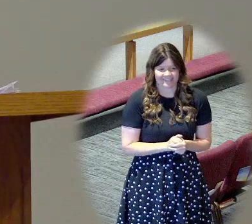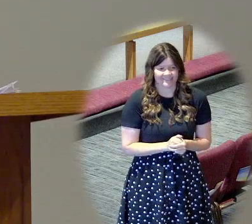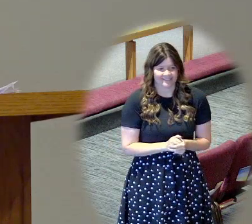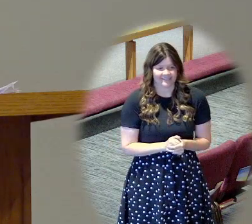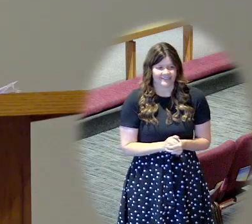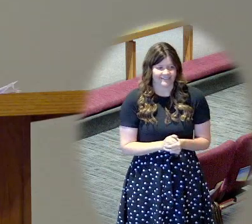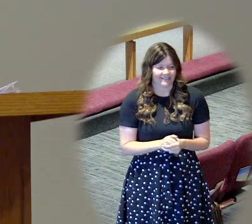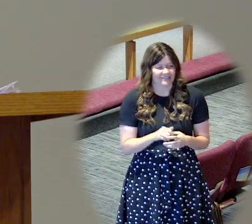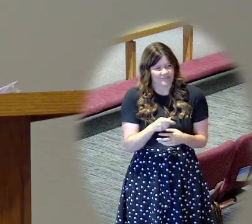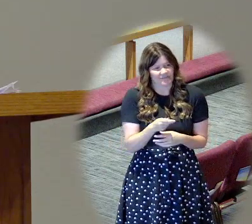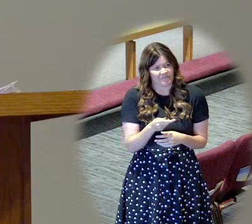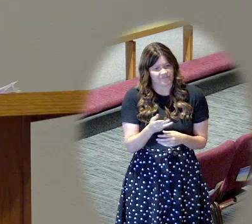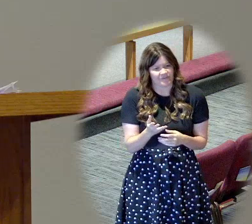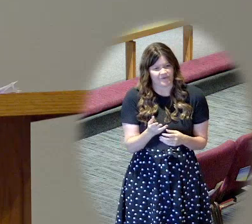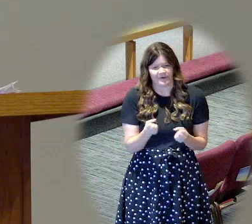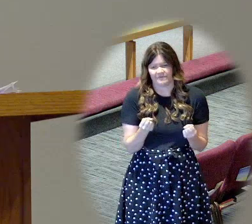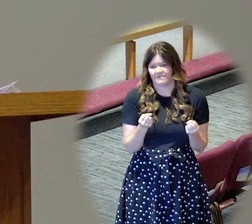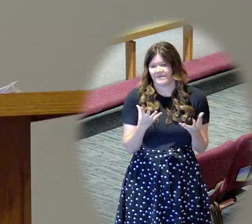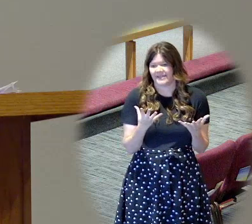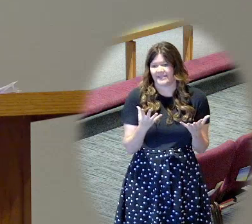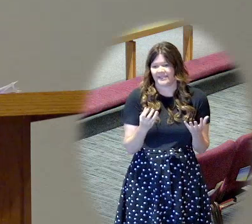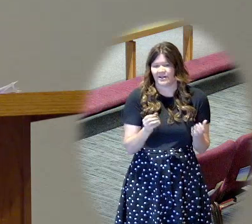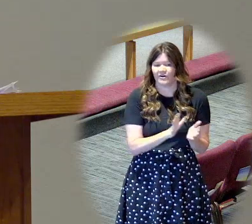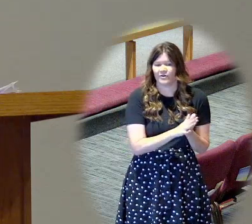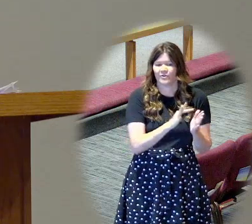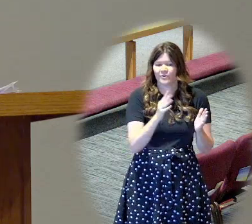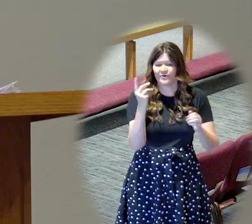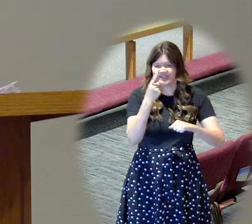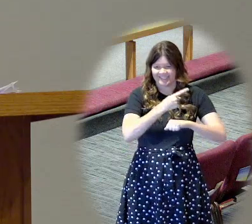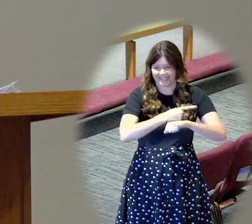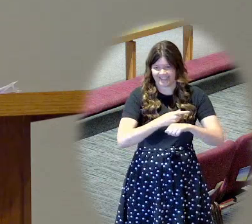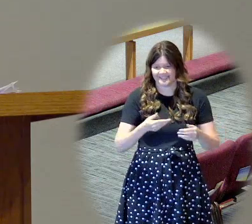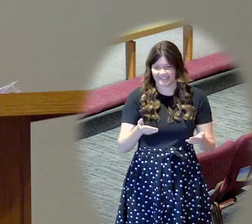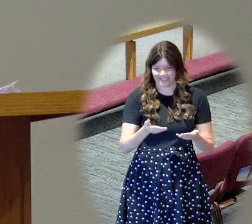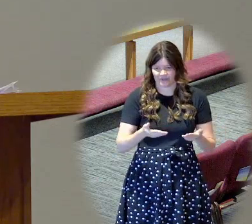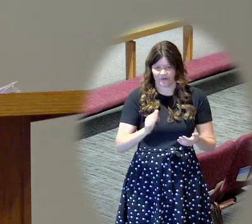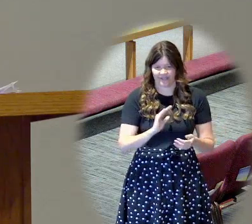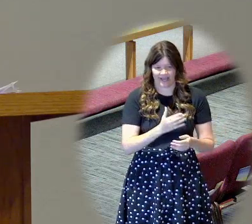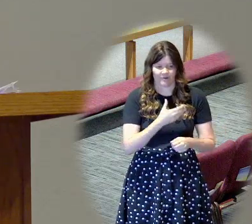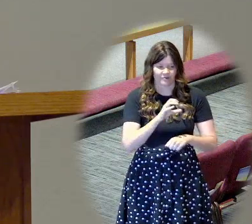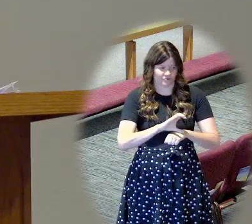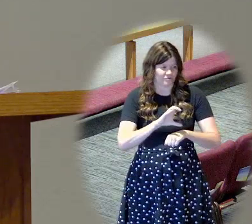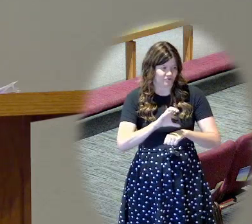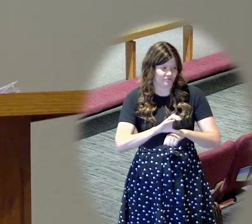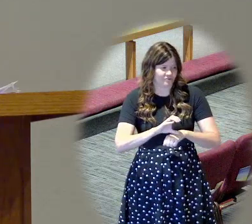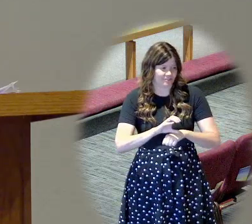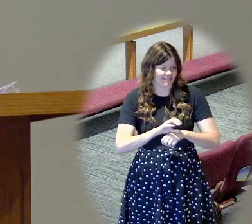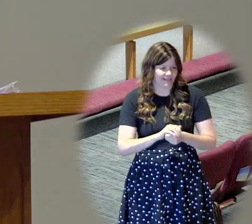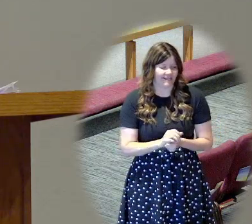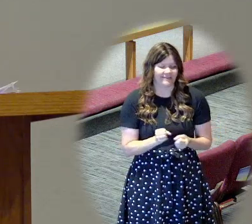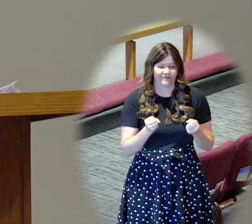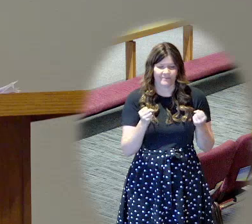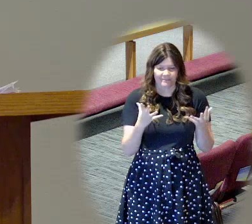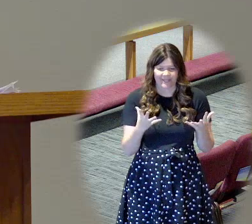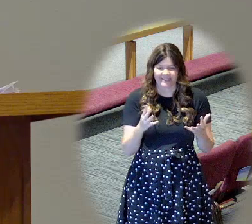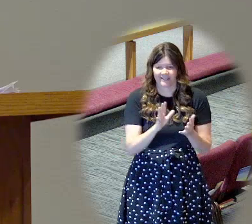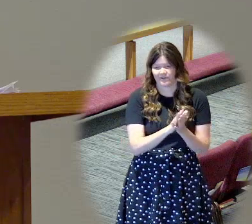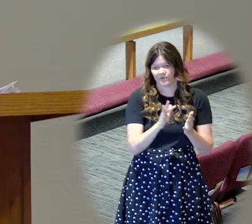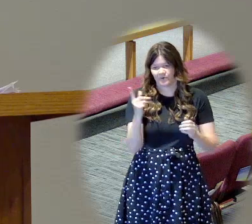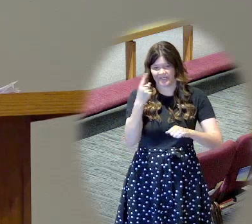These are just some of the many glorious days of life in Christ Lutheran Church, and there are many to